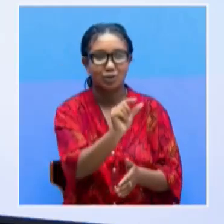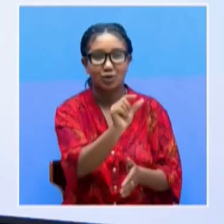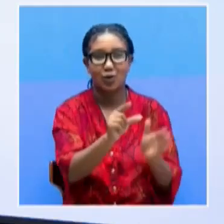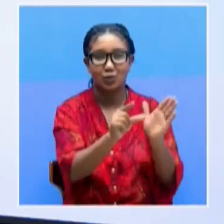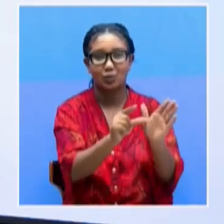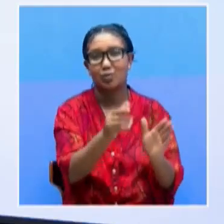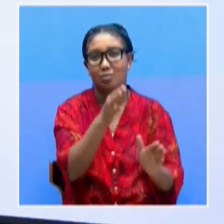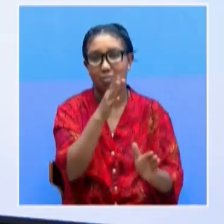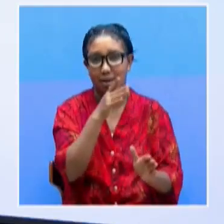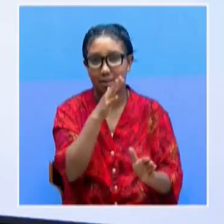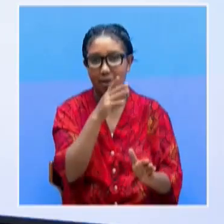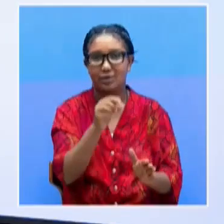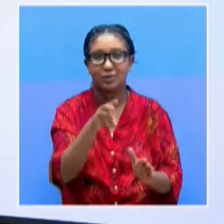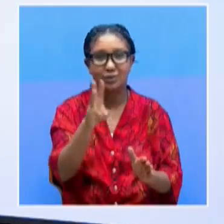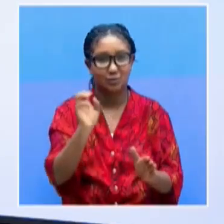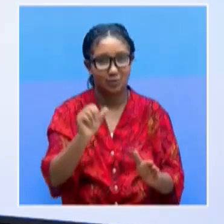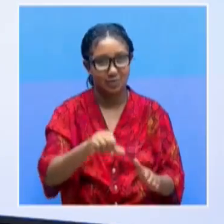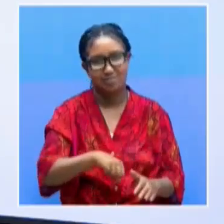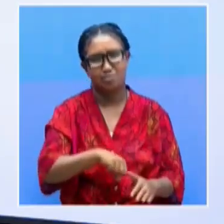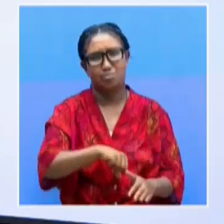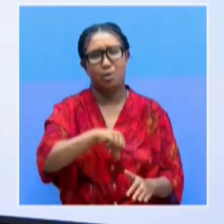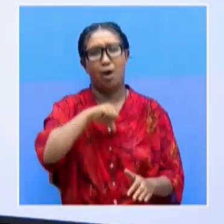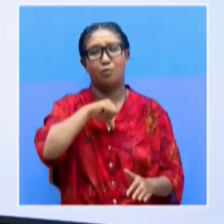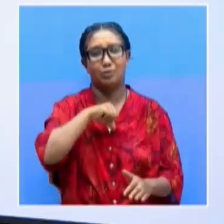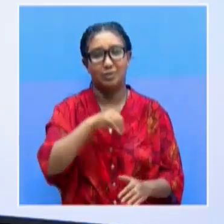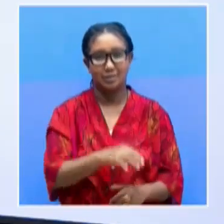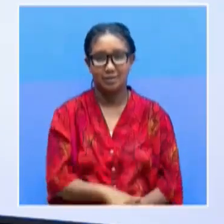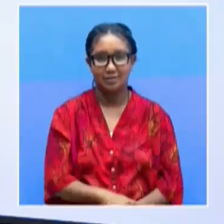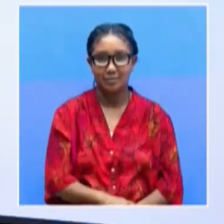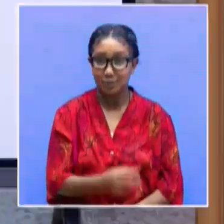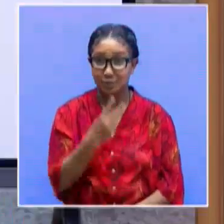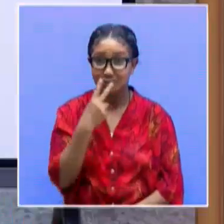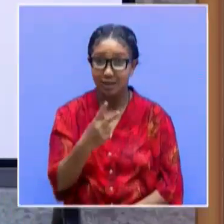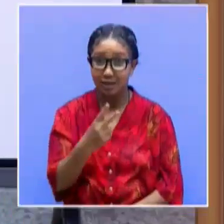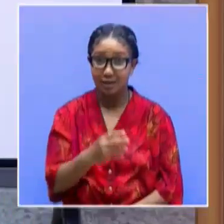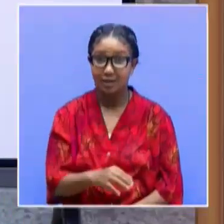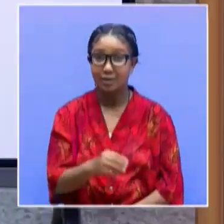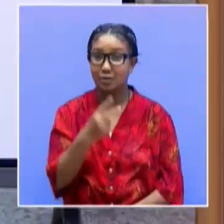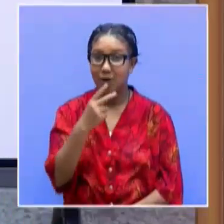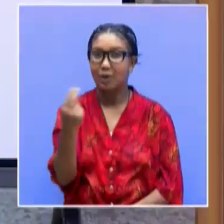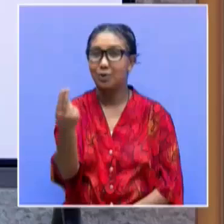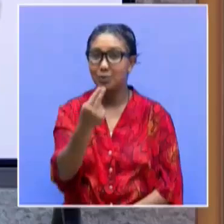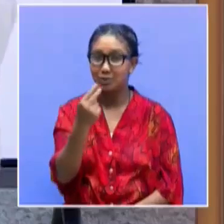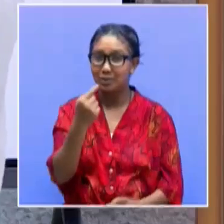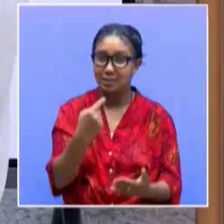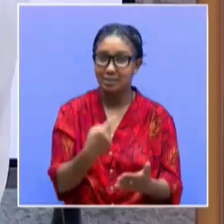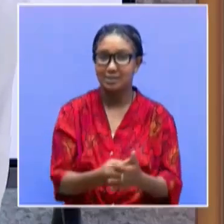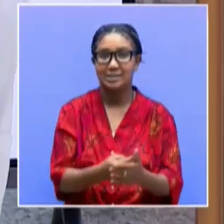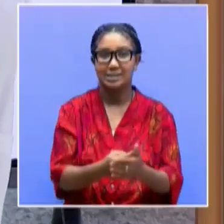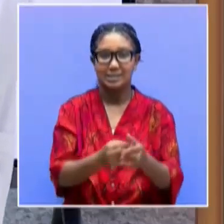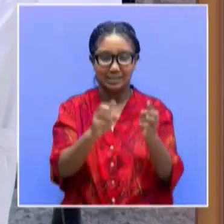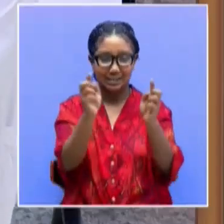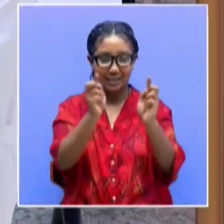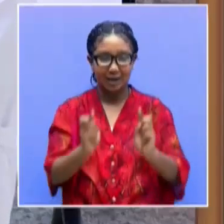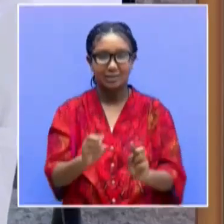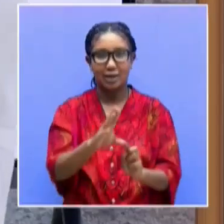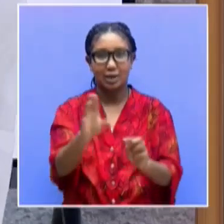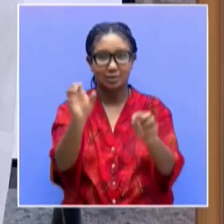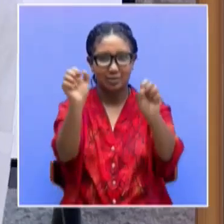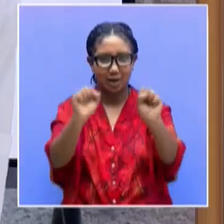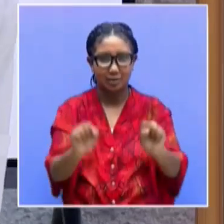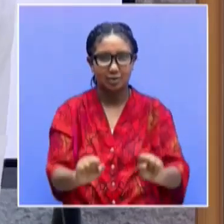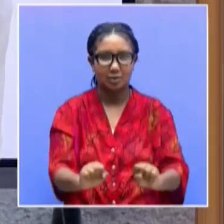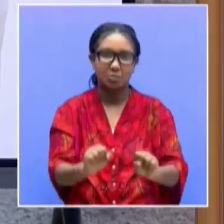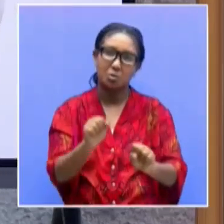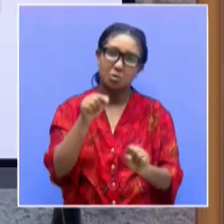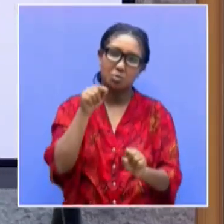my mom. She was proud. You see? You can use this structure and put your